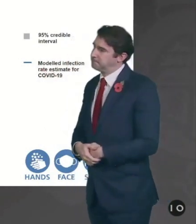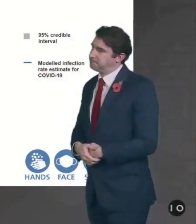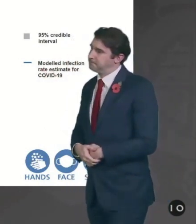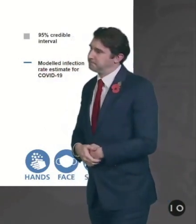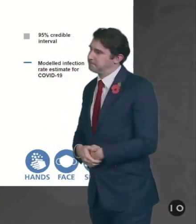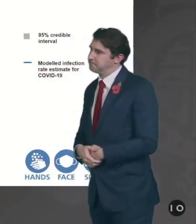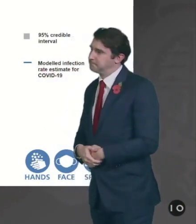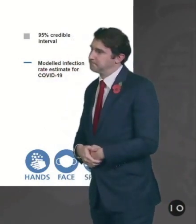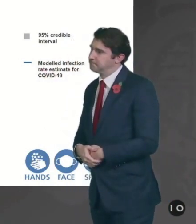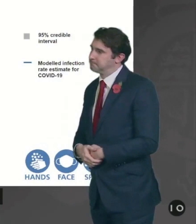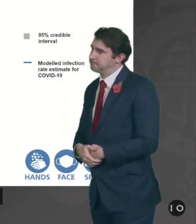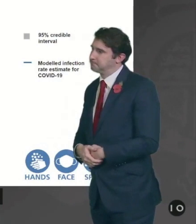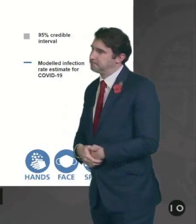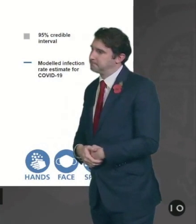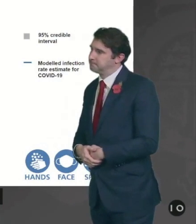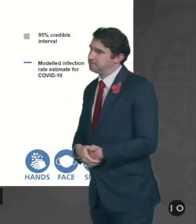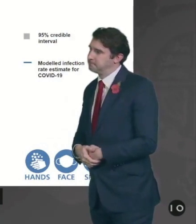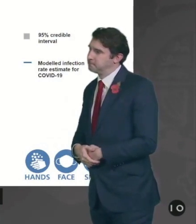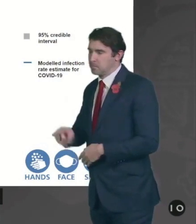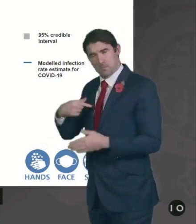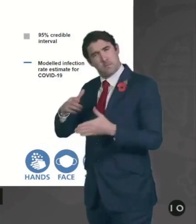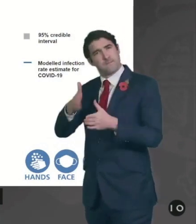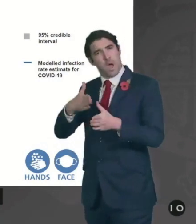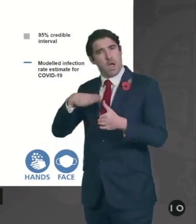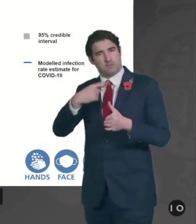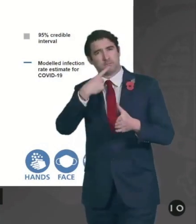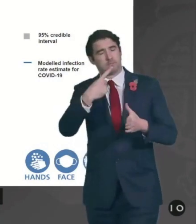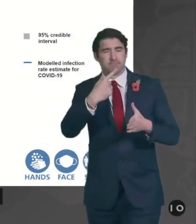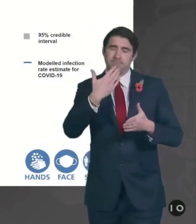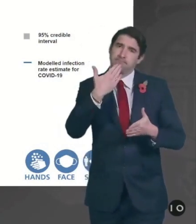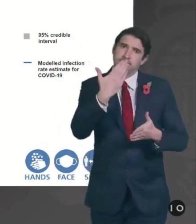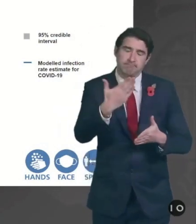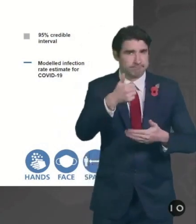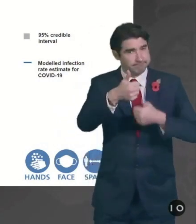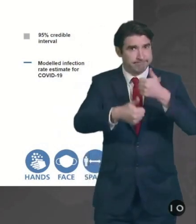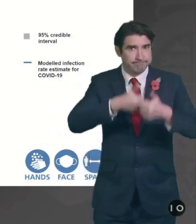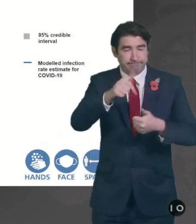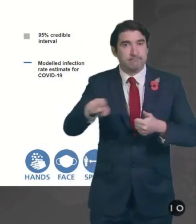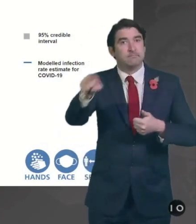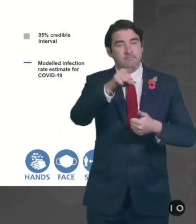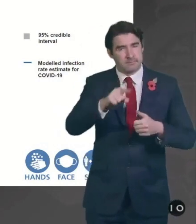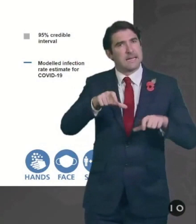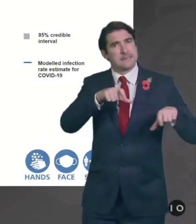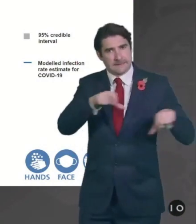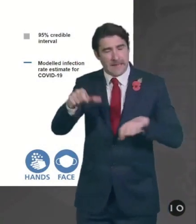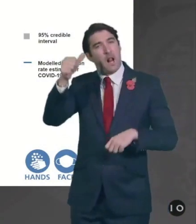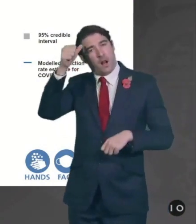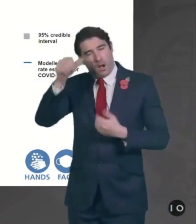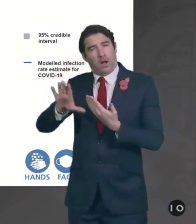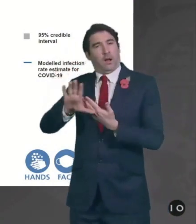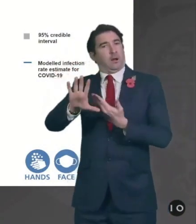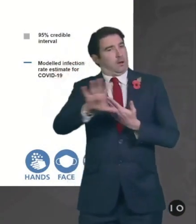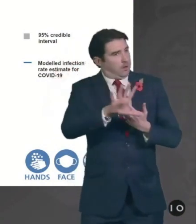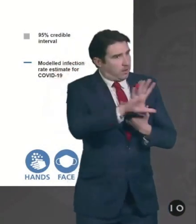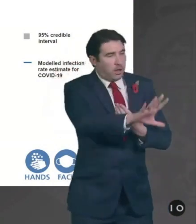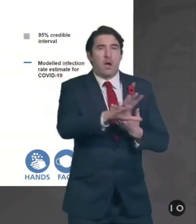been if people were not doing the social distancing, were not doing all the things in families, in firms around the country.